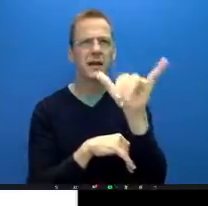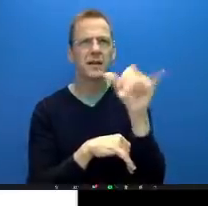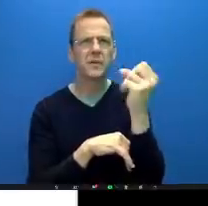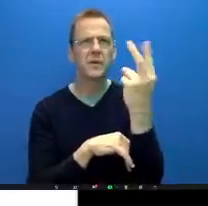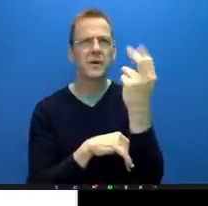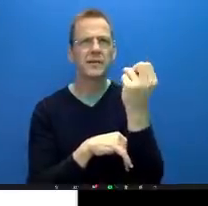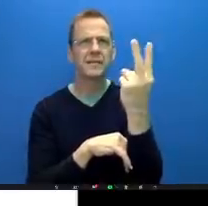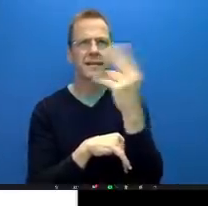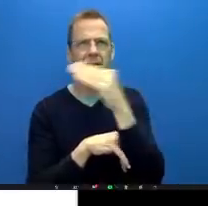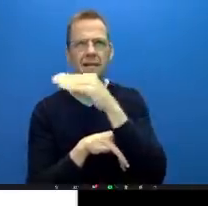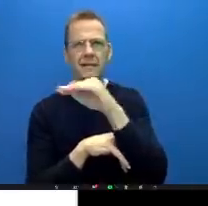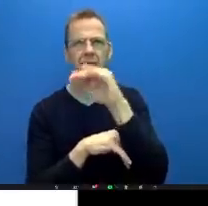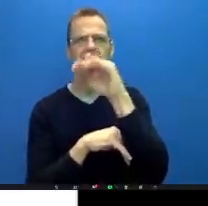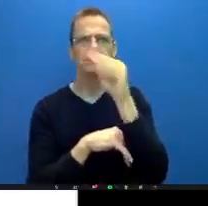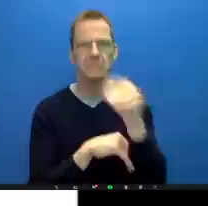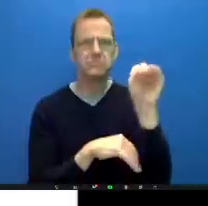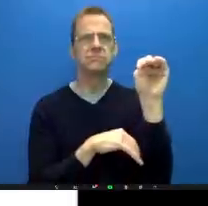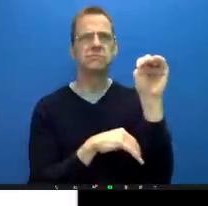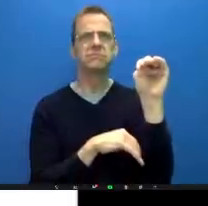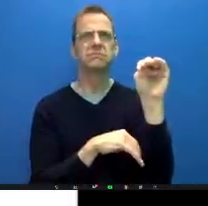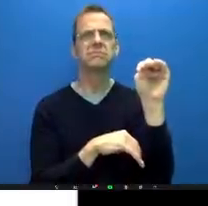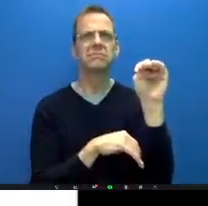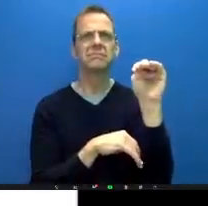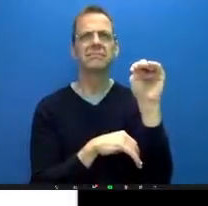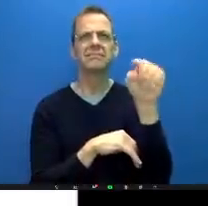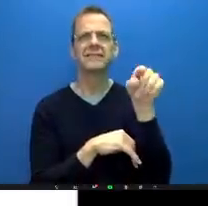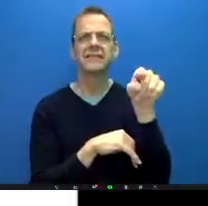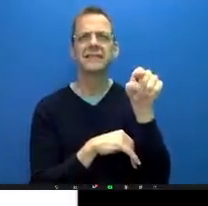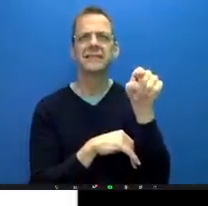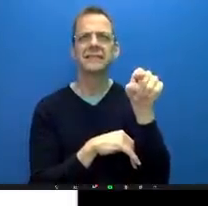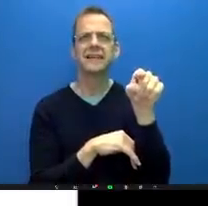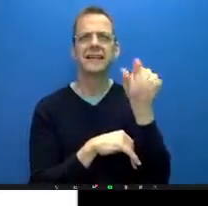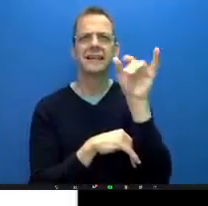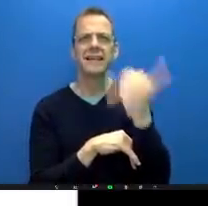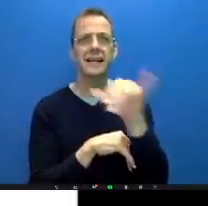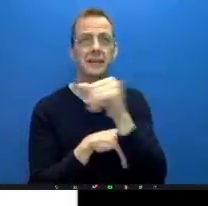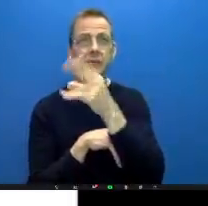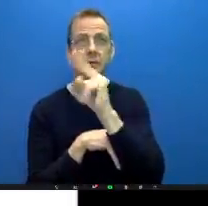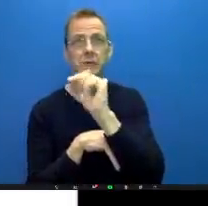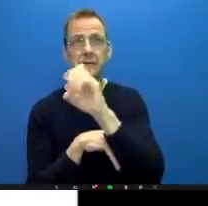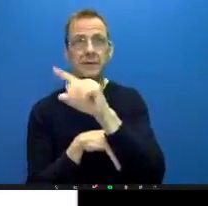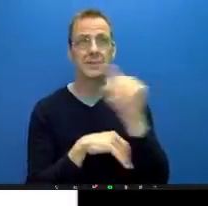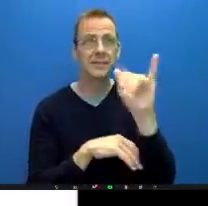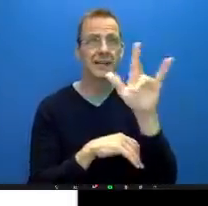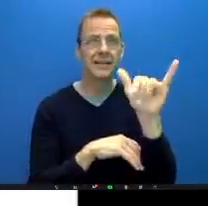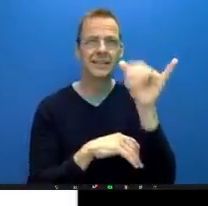in the moment of opening for summer. But what is important, after the